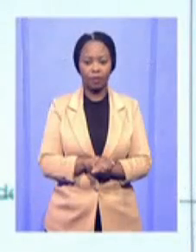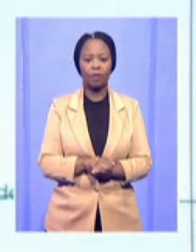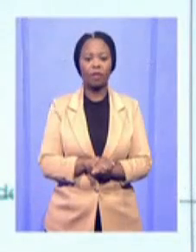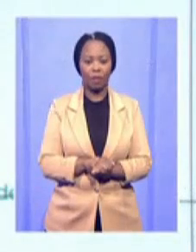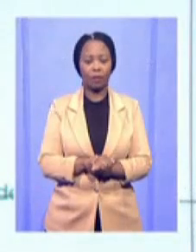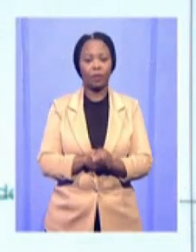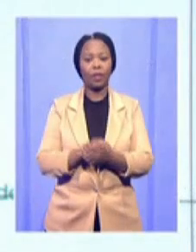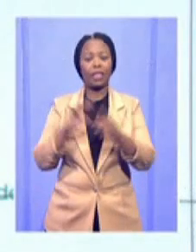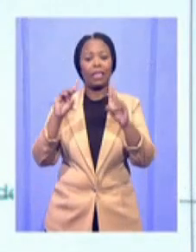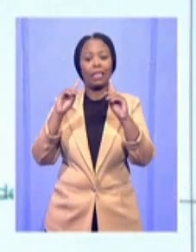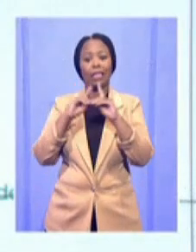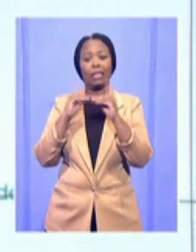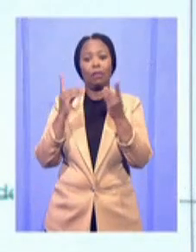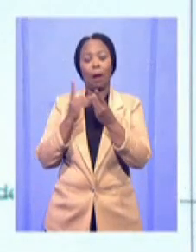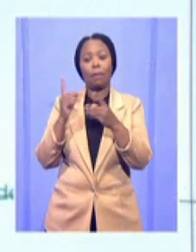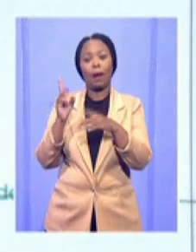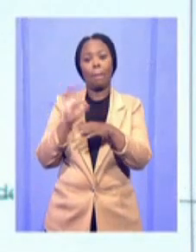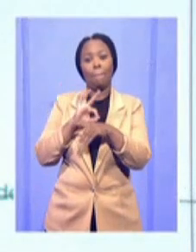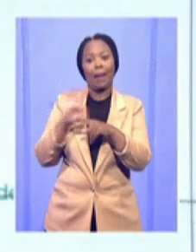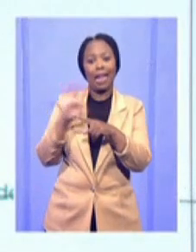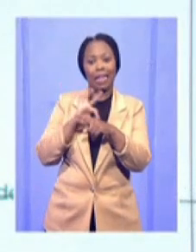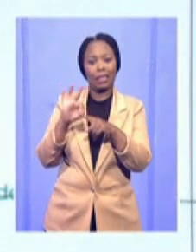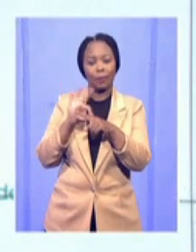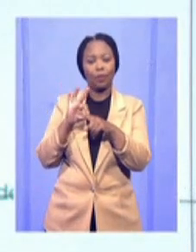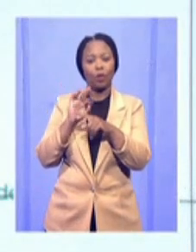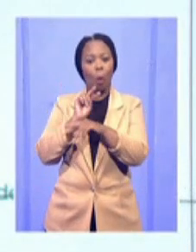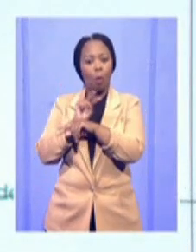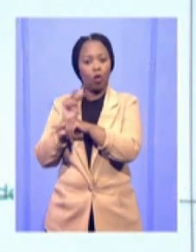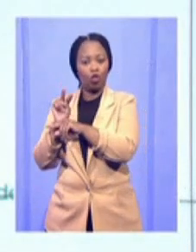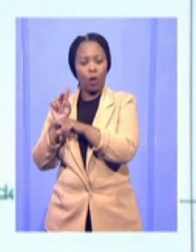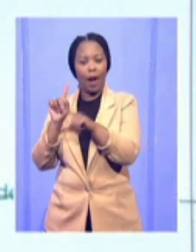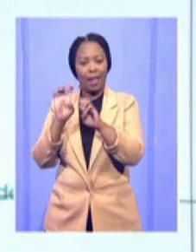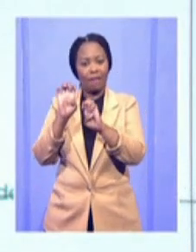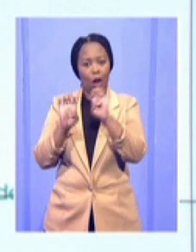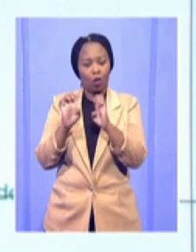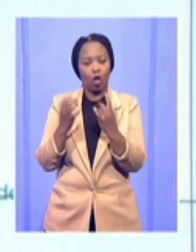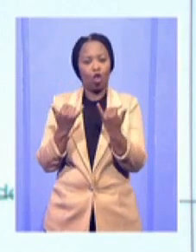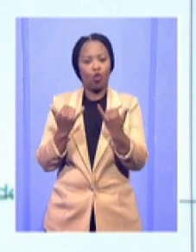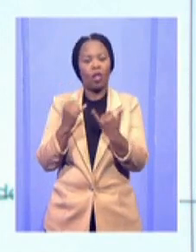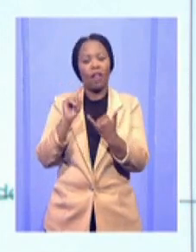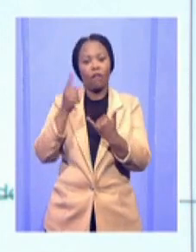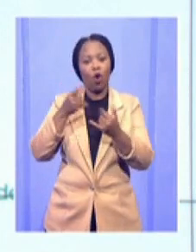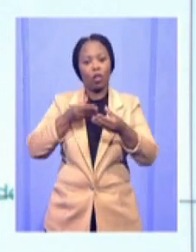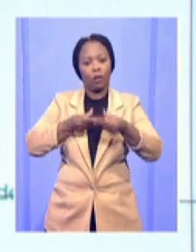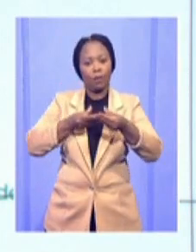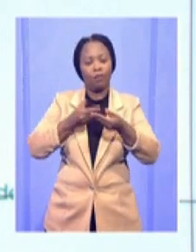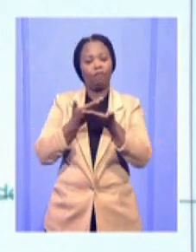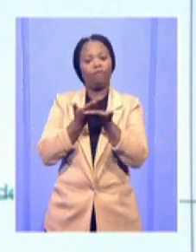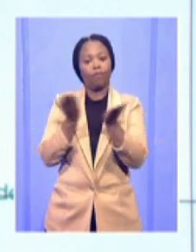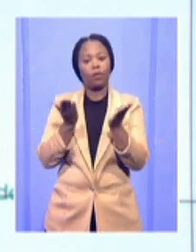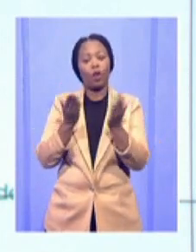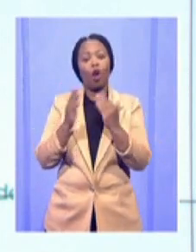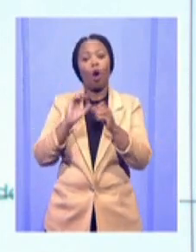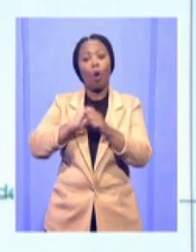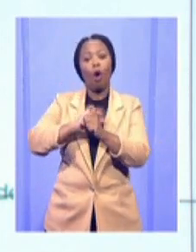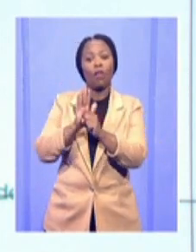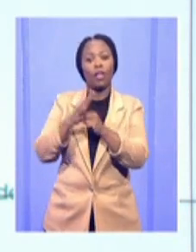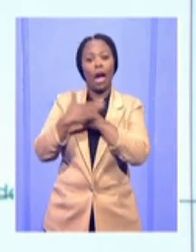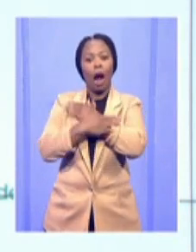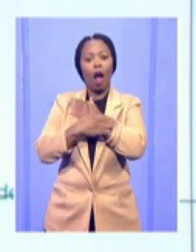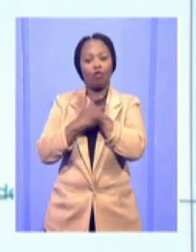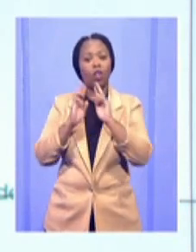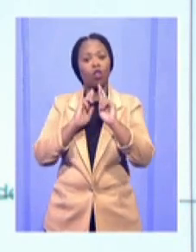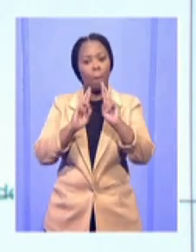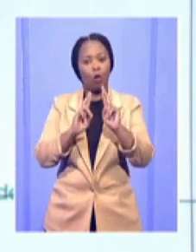The Department of Planning, Monitoring and Evaluation is today launching its first edition of the COVID-19 Country Report in Pretoria.